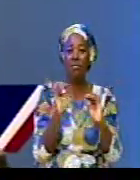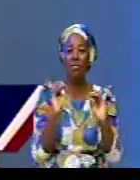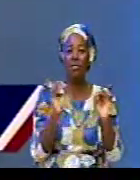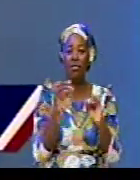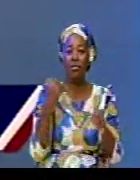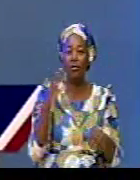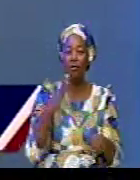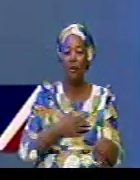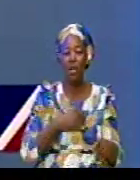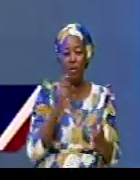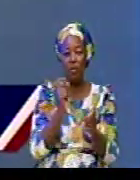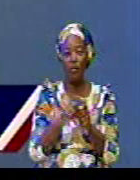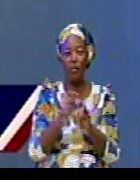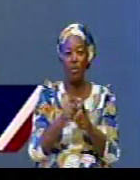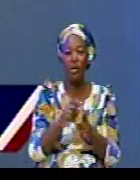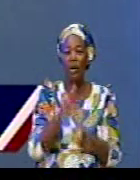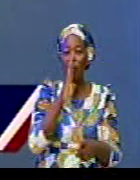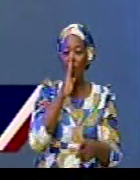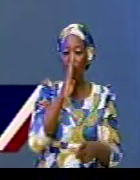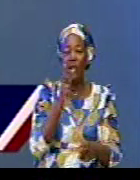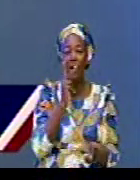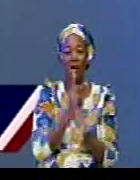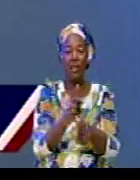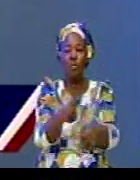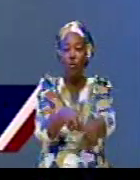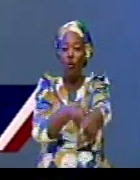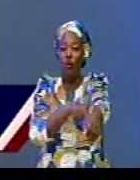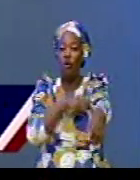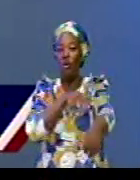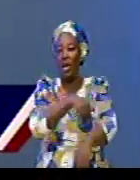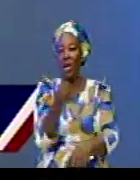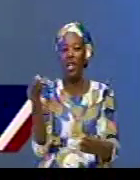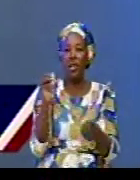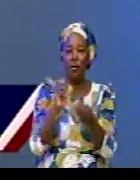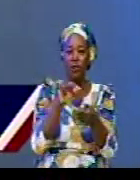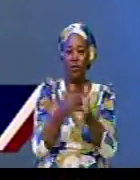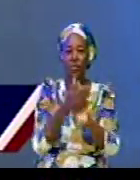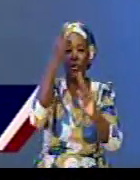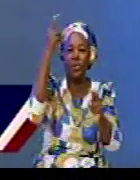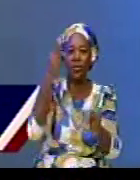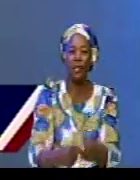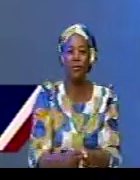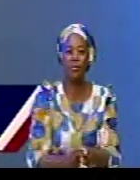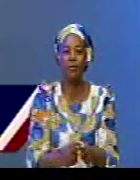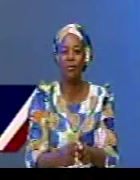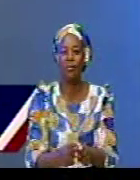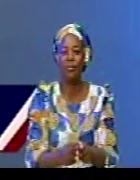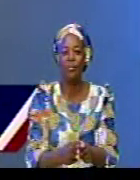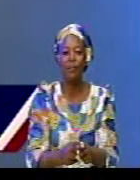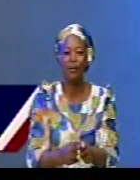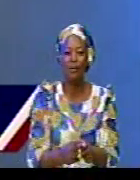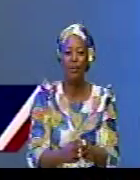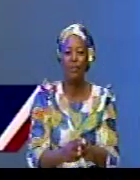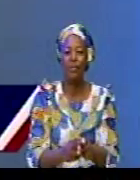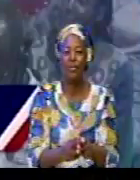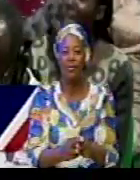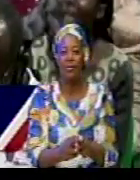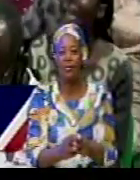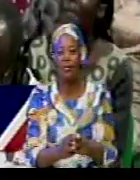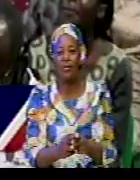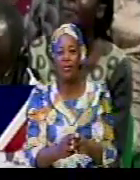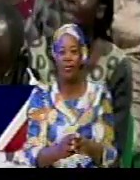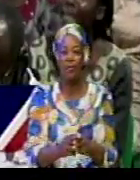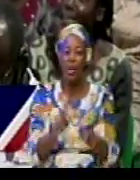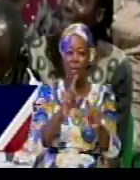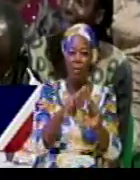God, there shall none of my words be prolonged anymore.